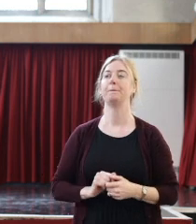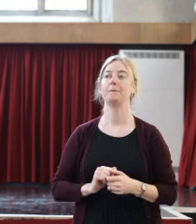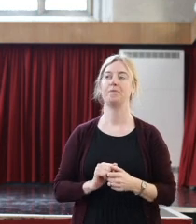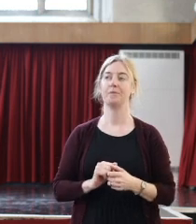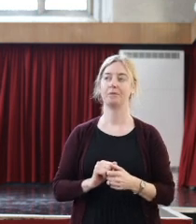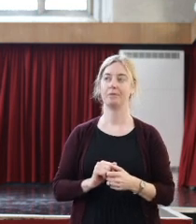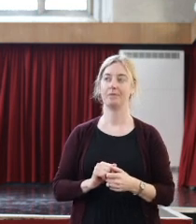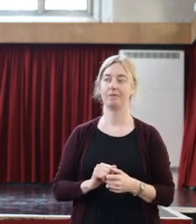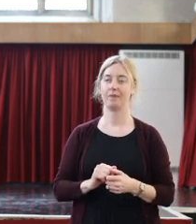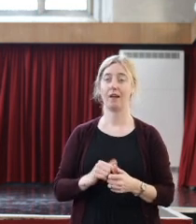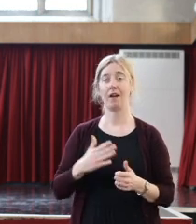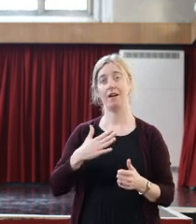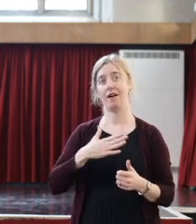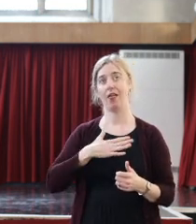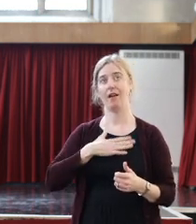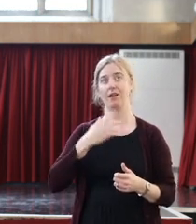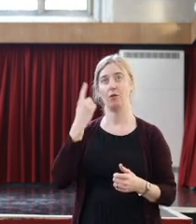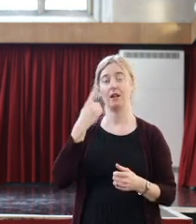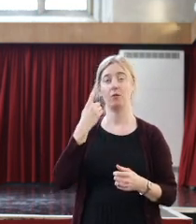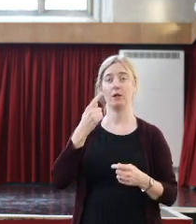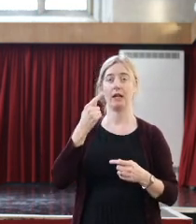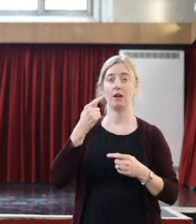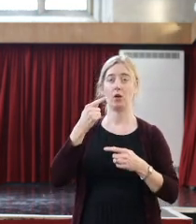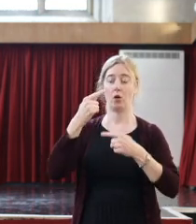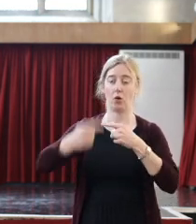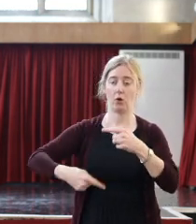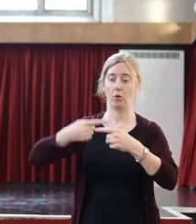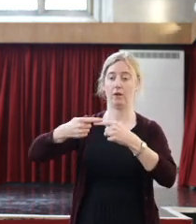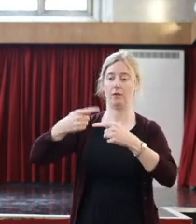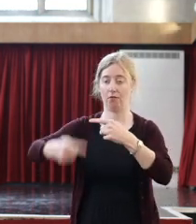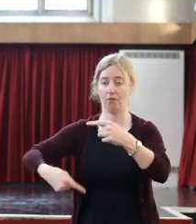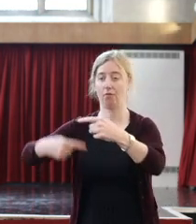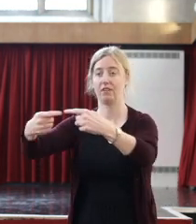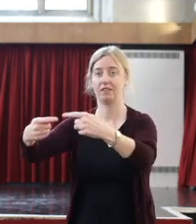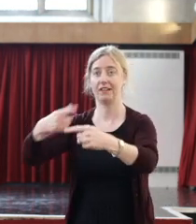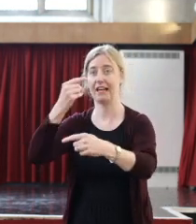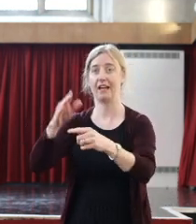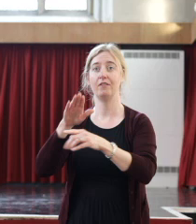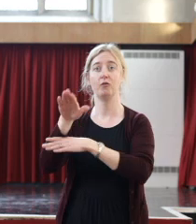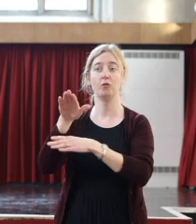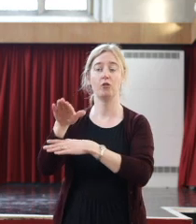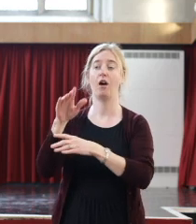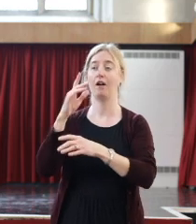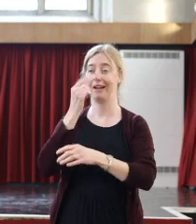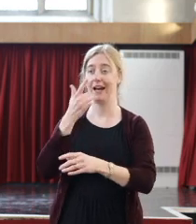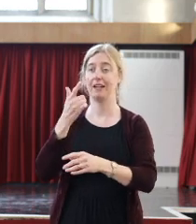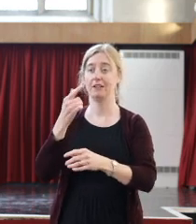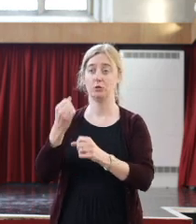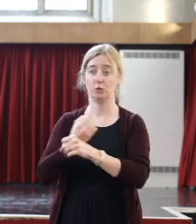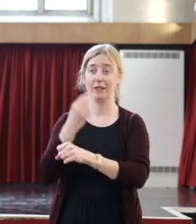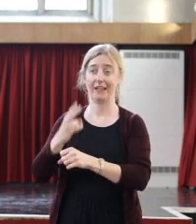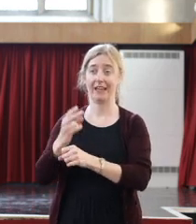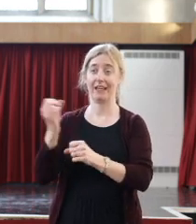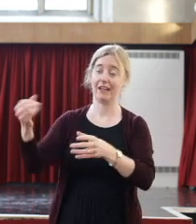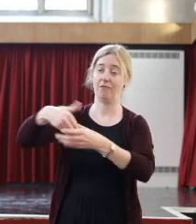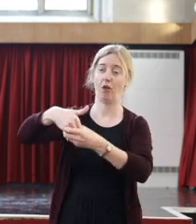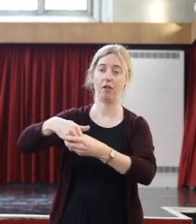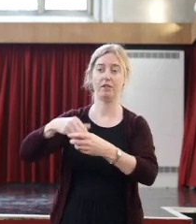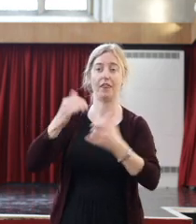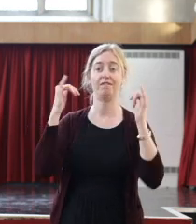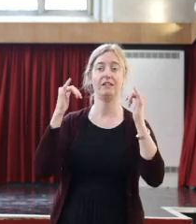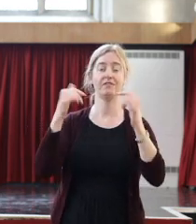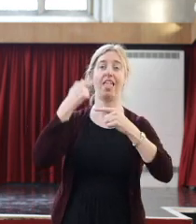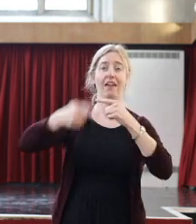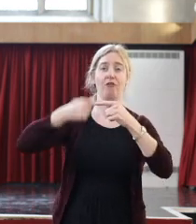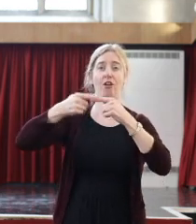an ongoing project that over the next Love Light Festival and onwards. And I'd like to